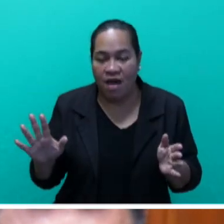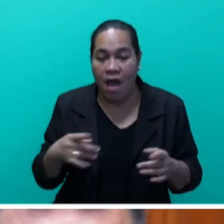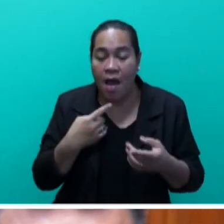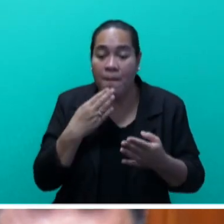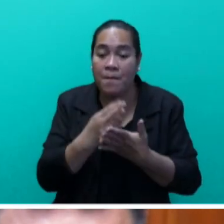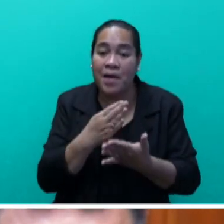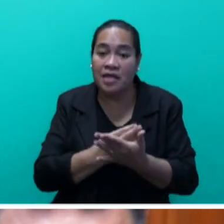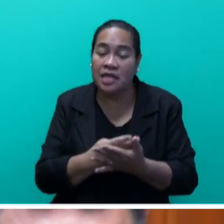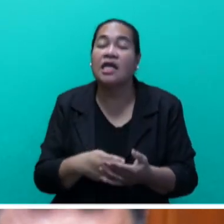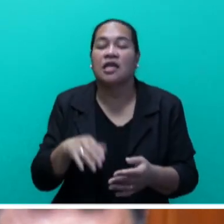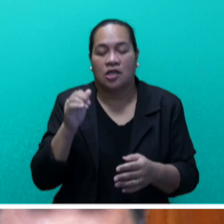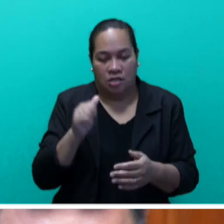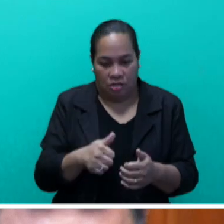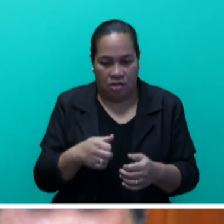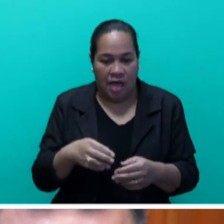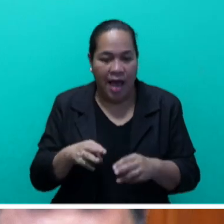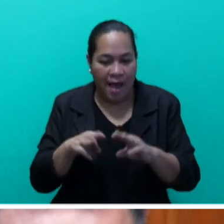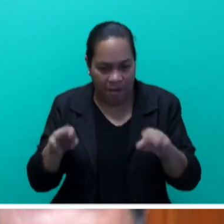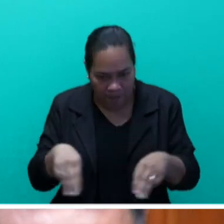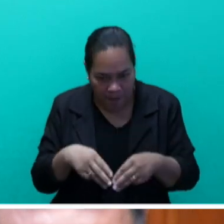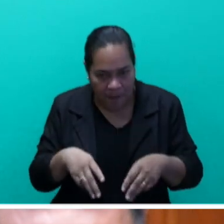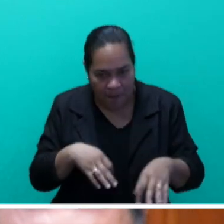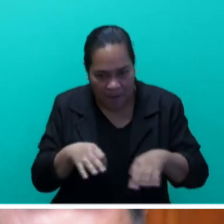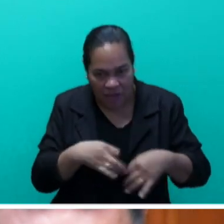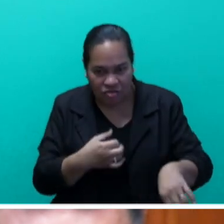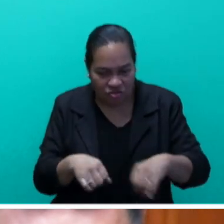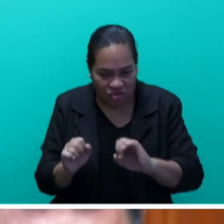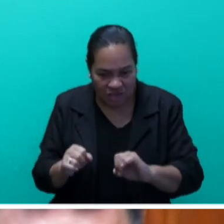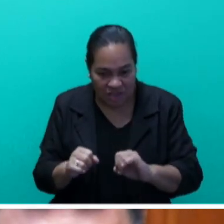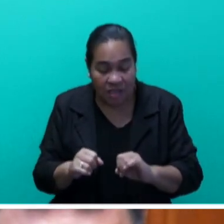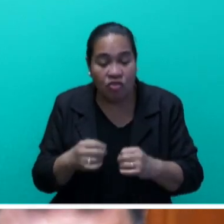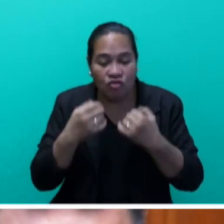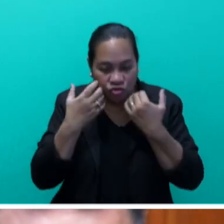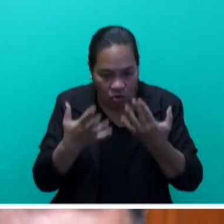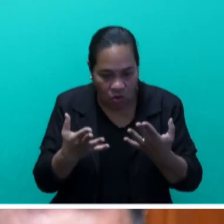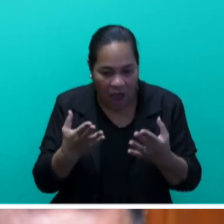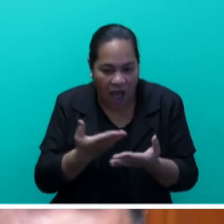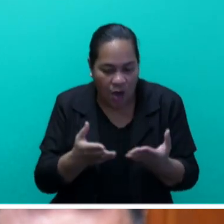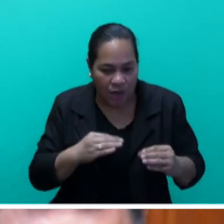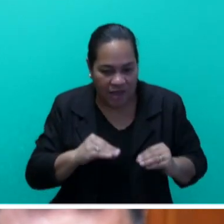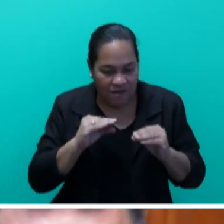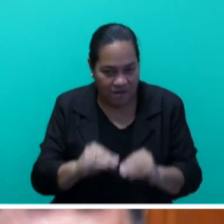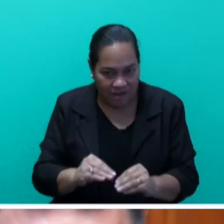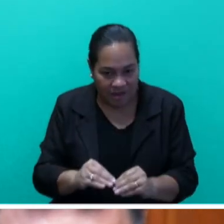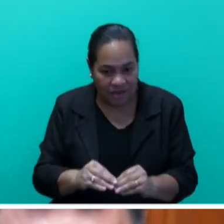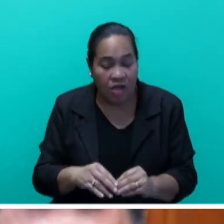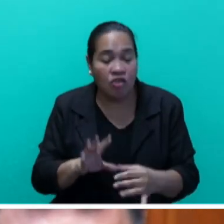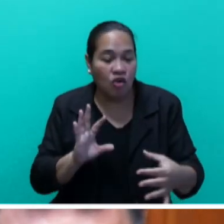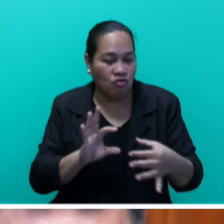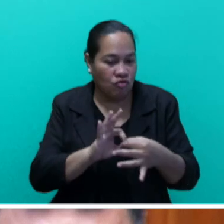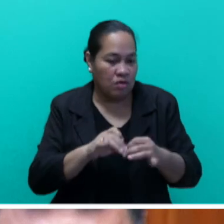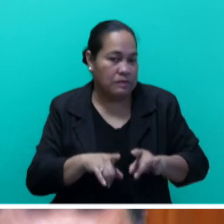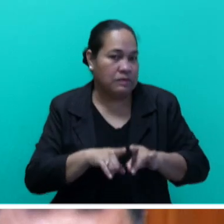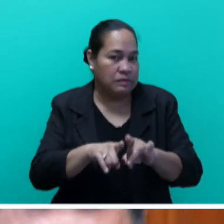a roadmap that aligns our national investment priorities to the collective regional strategic